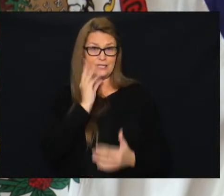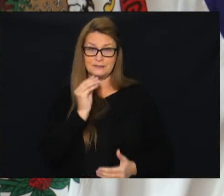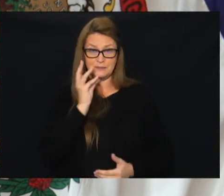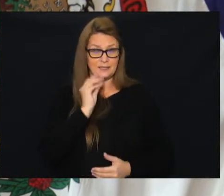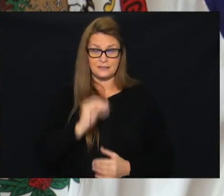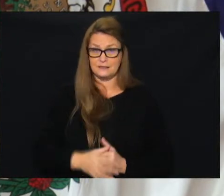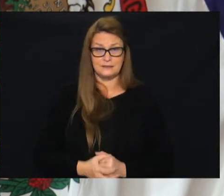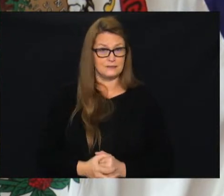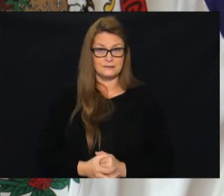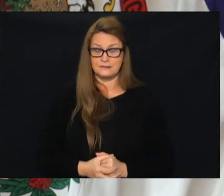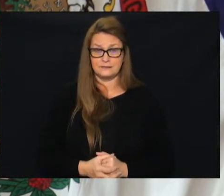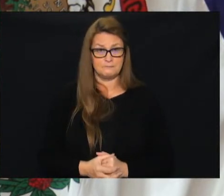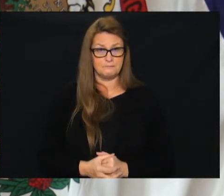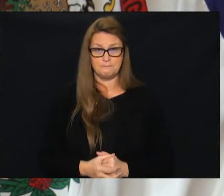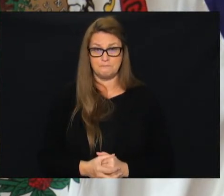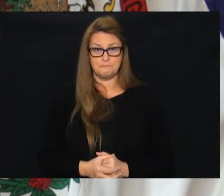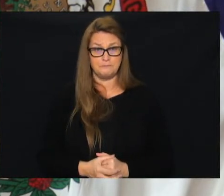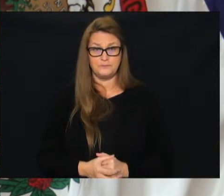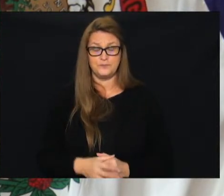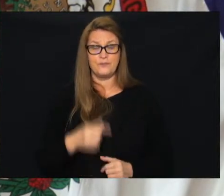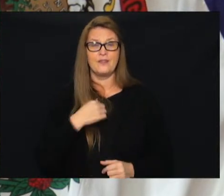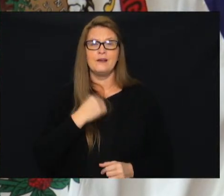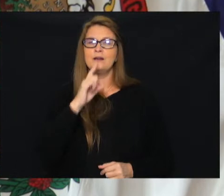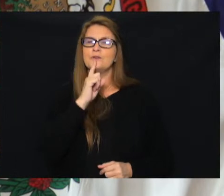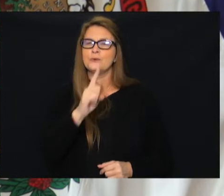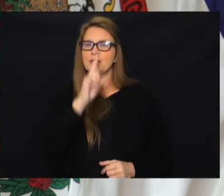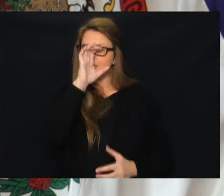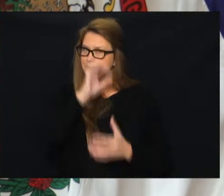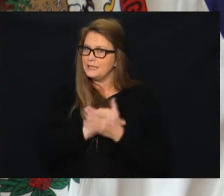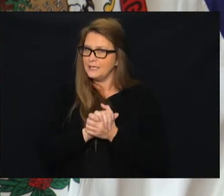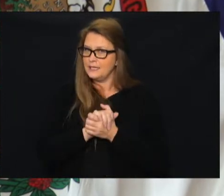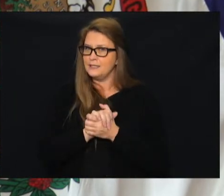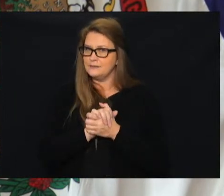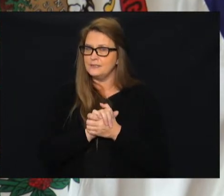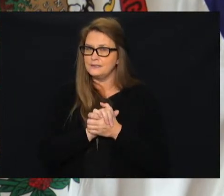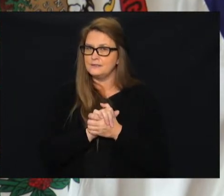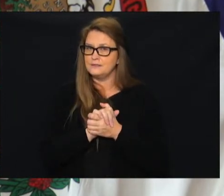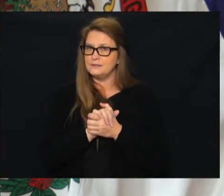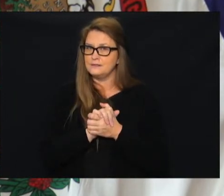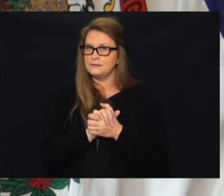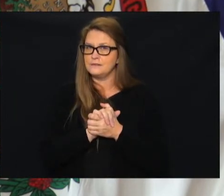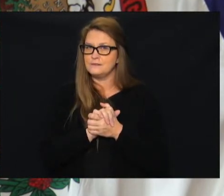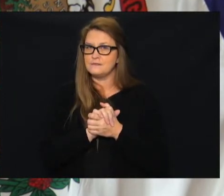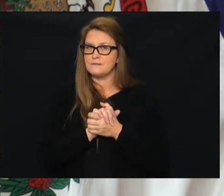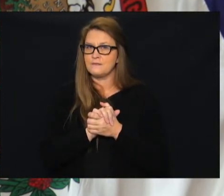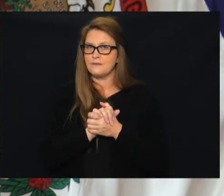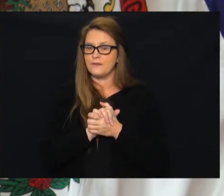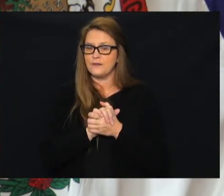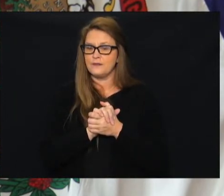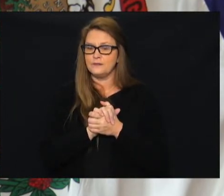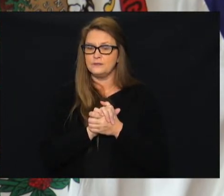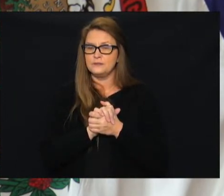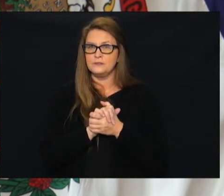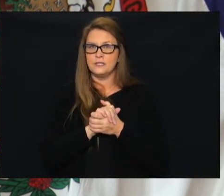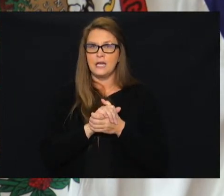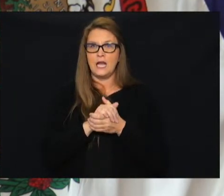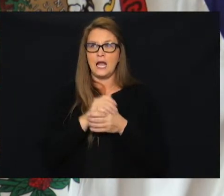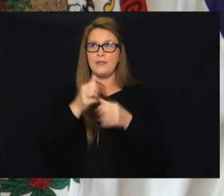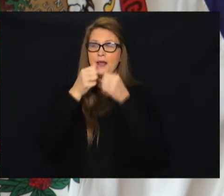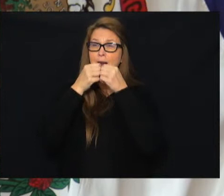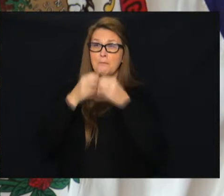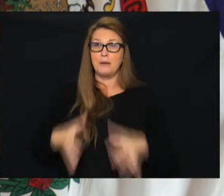So I really believe, first and foremost, you know, I've been blessed by God